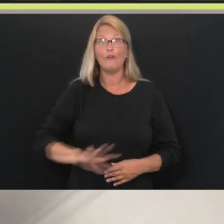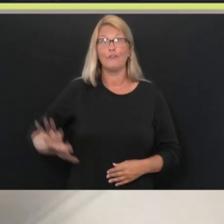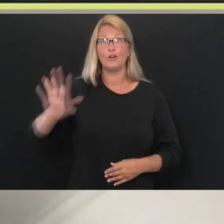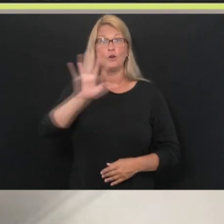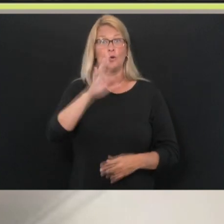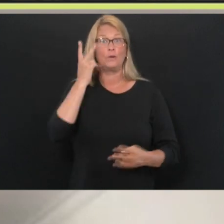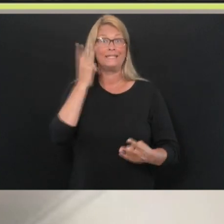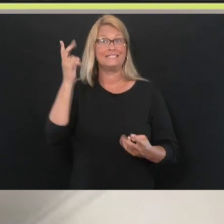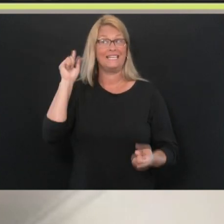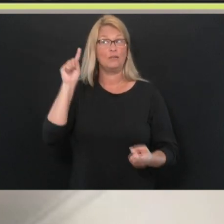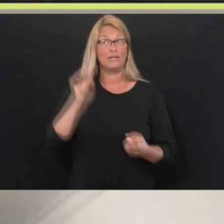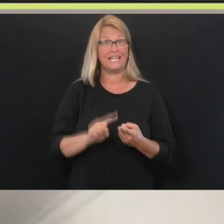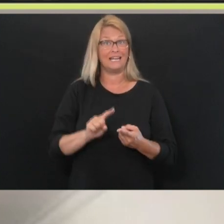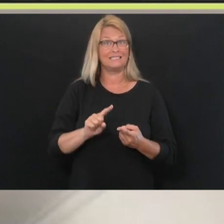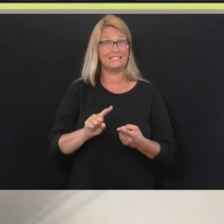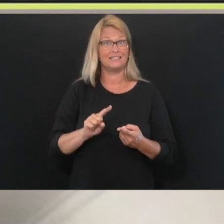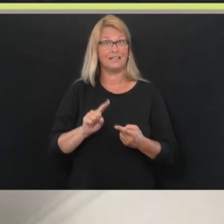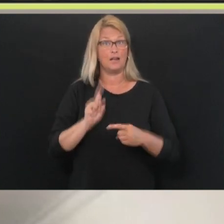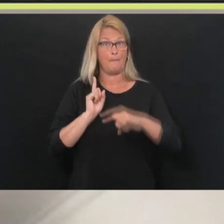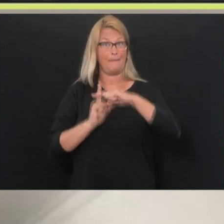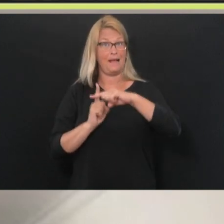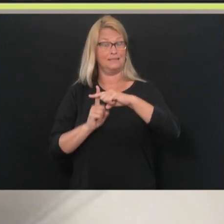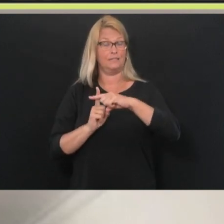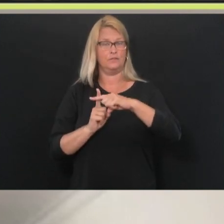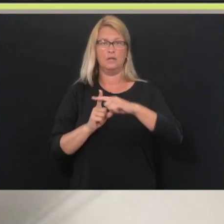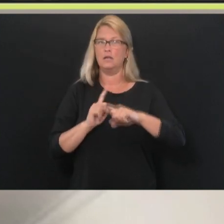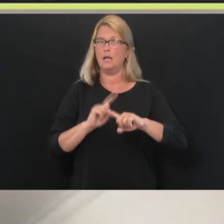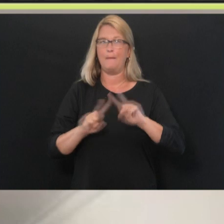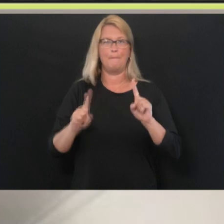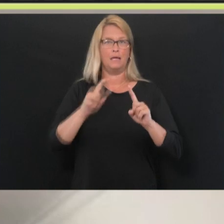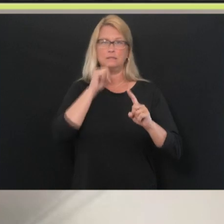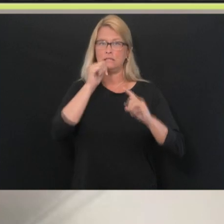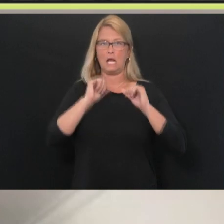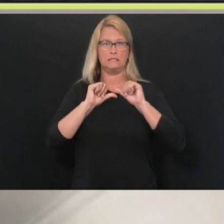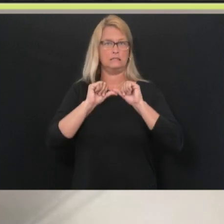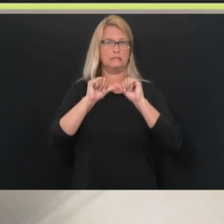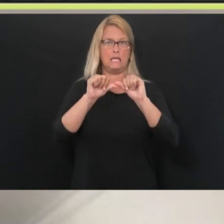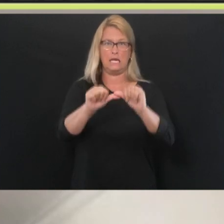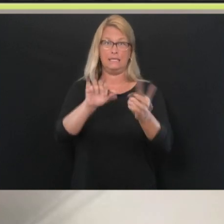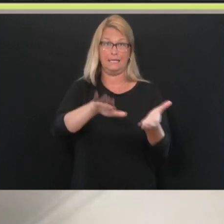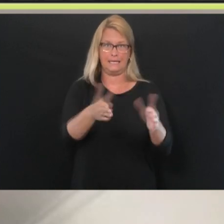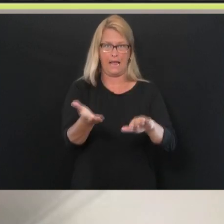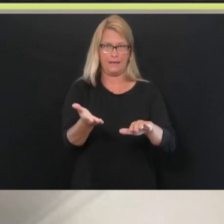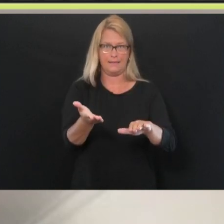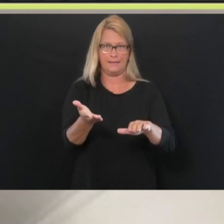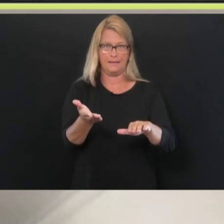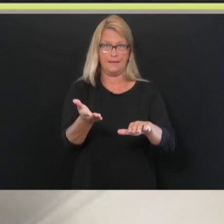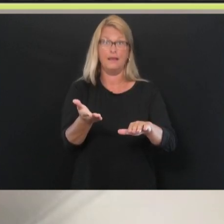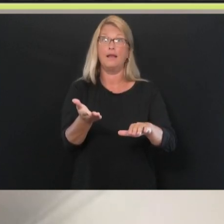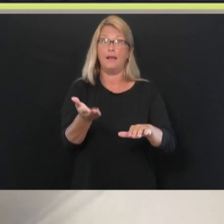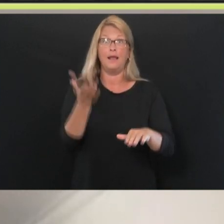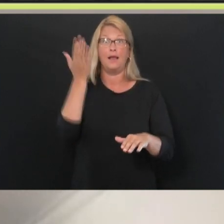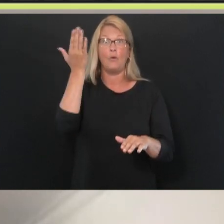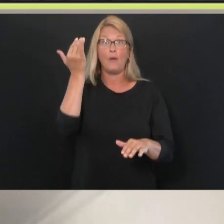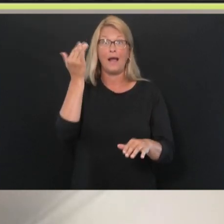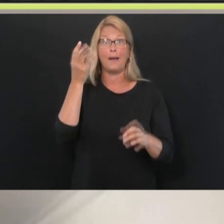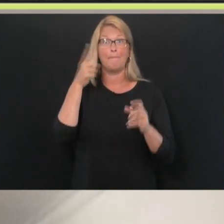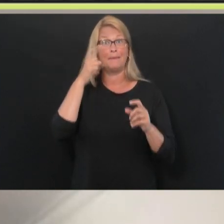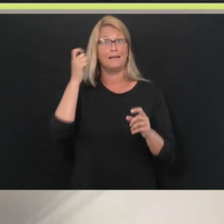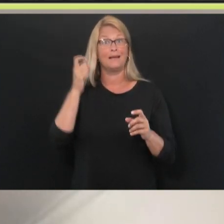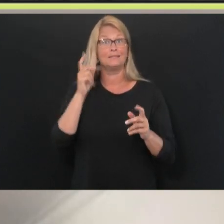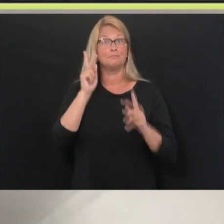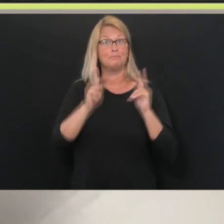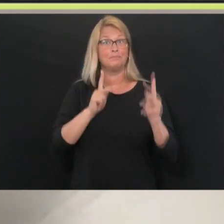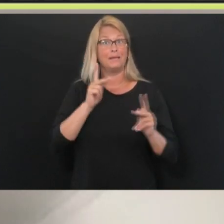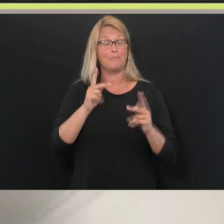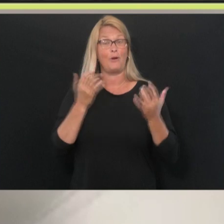reduction in cases, that we haven't seen a sustained reduction in deaths. And I believe that's because vulnerable people in our population